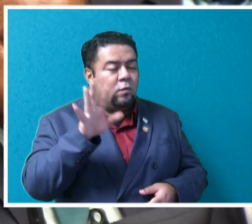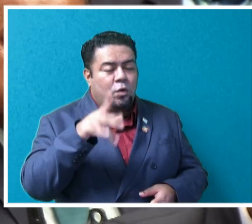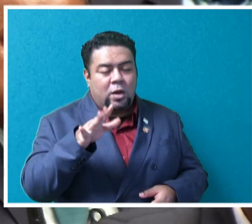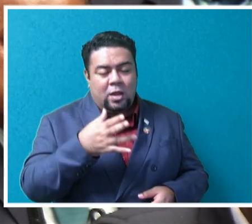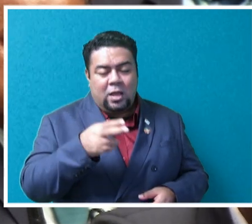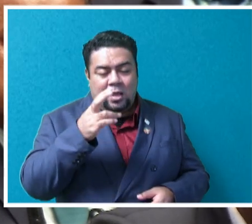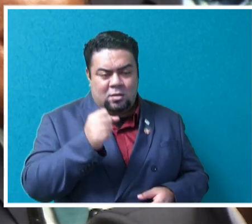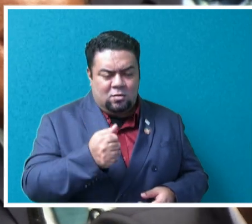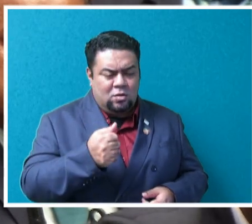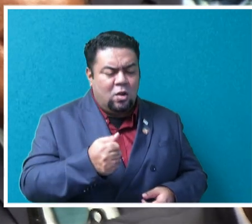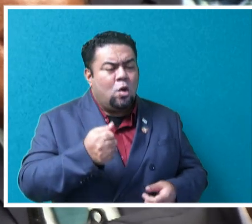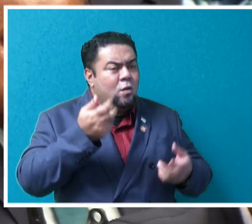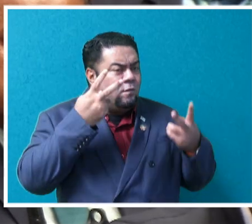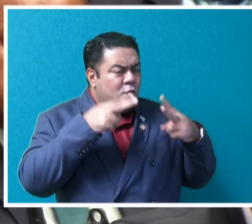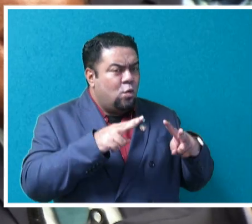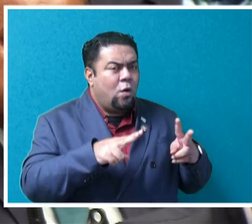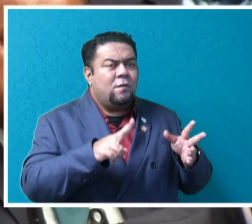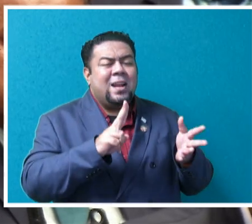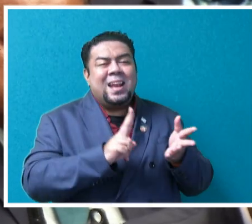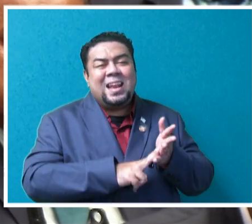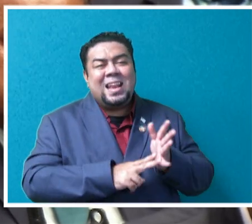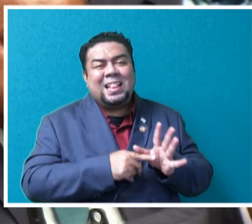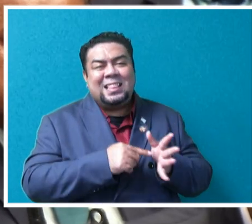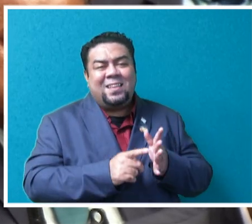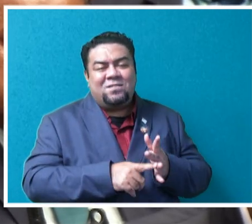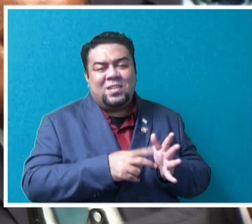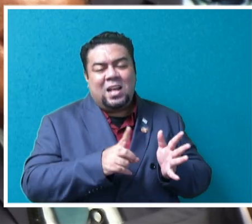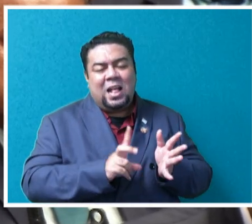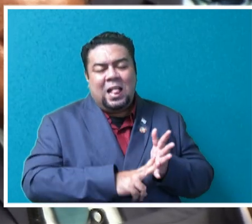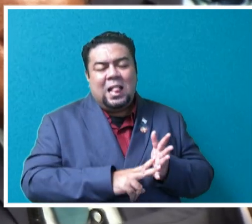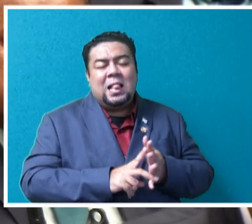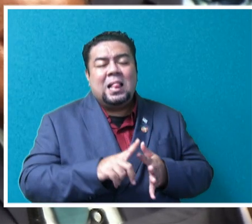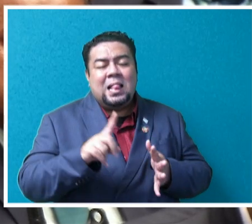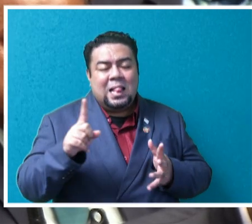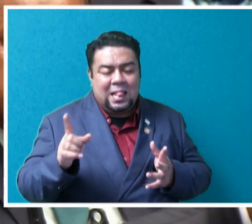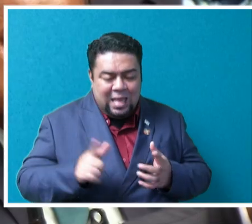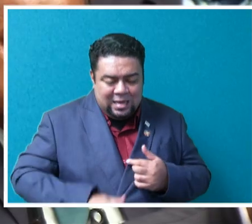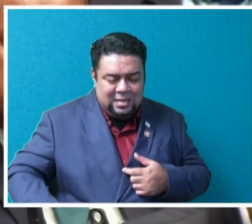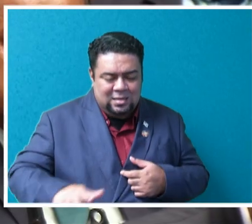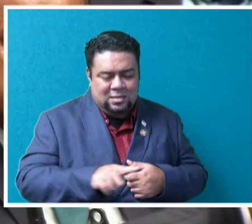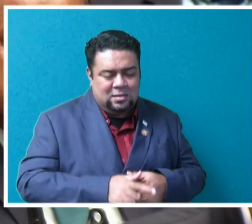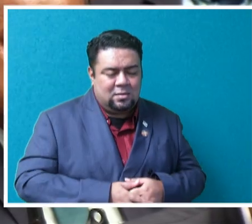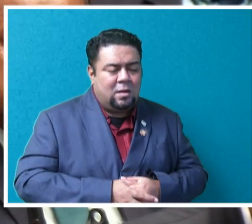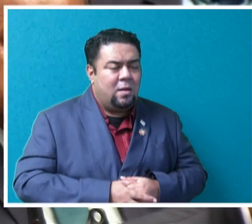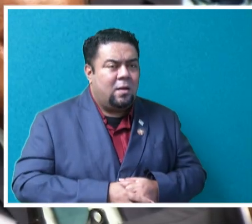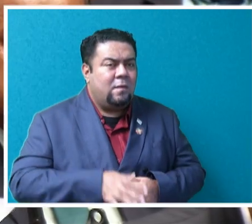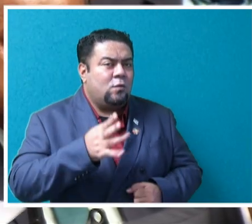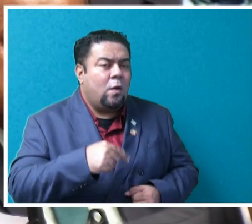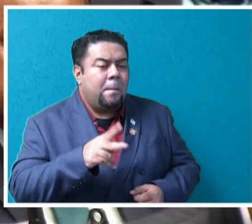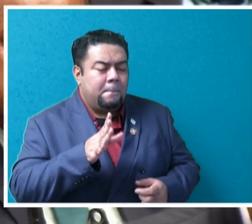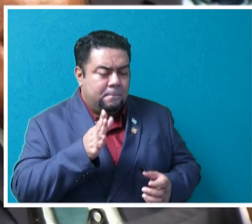administrations and iTaukei institutions so they remain fit for purpose in a modern